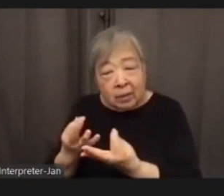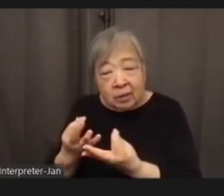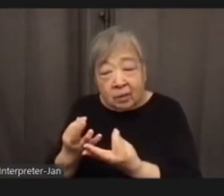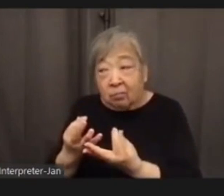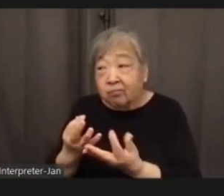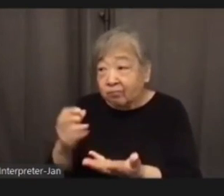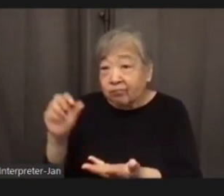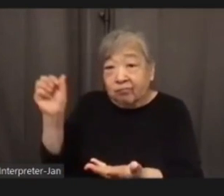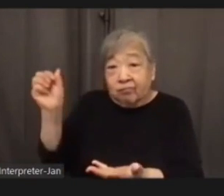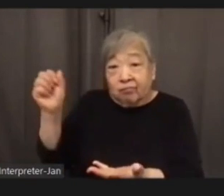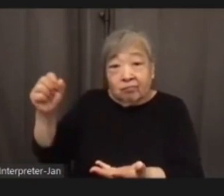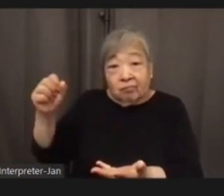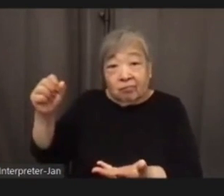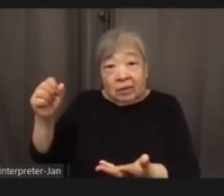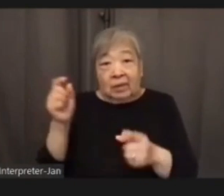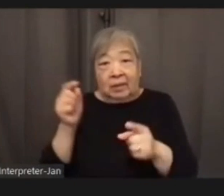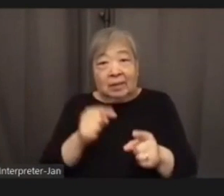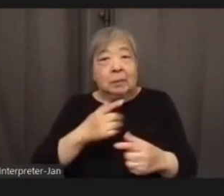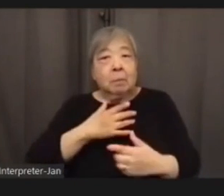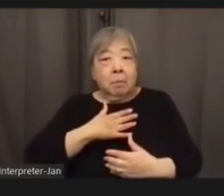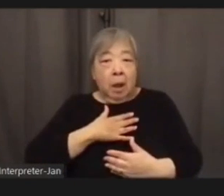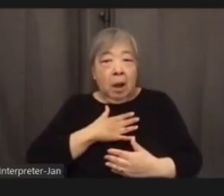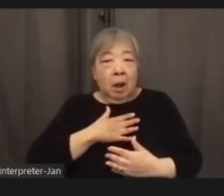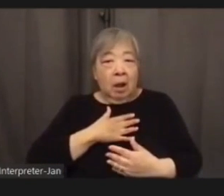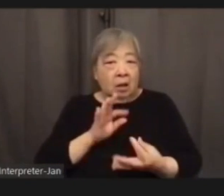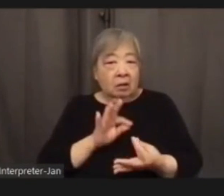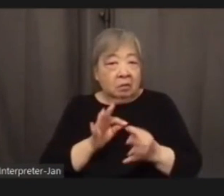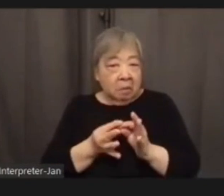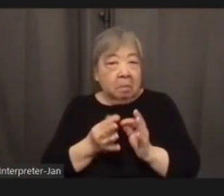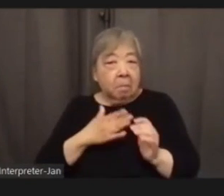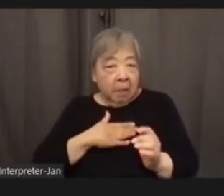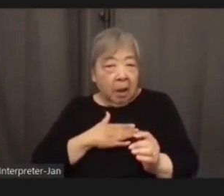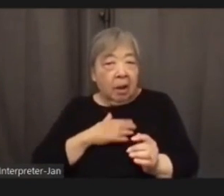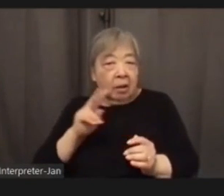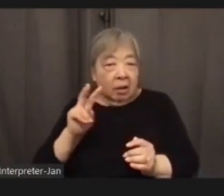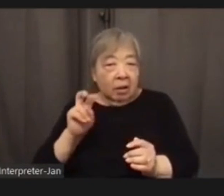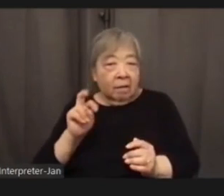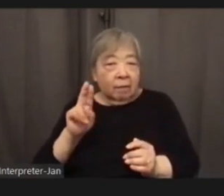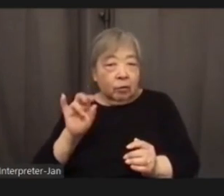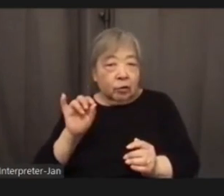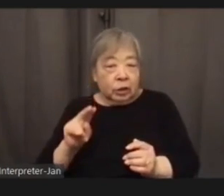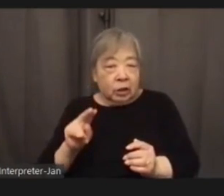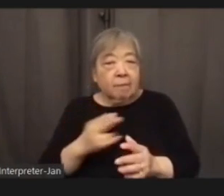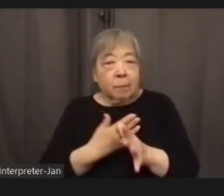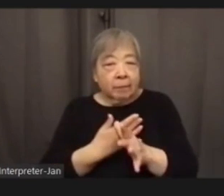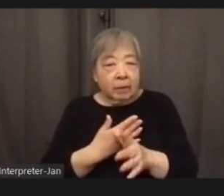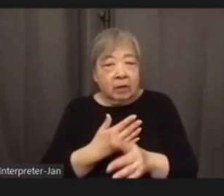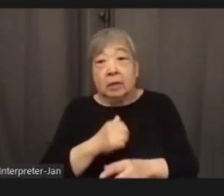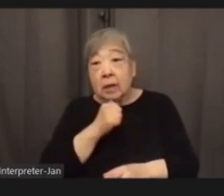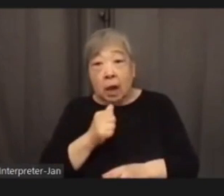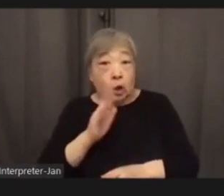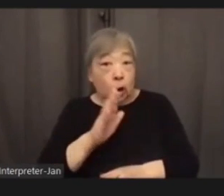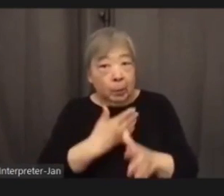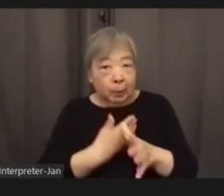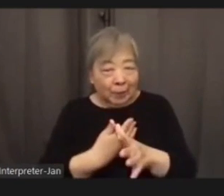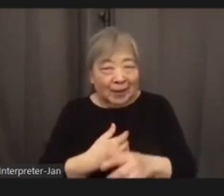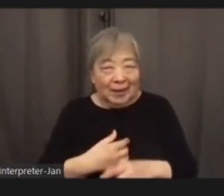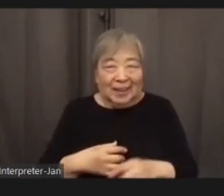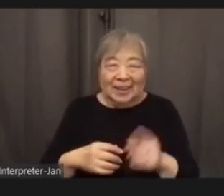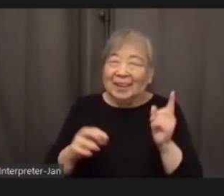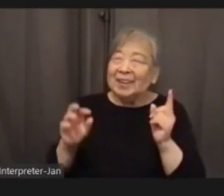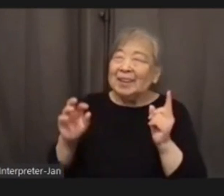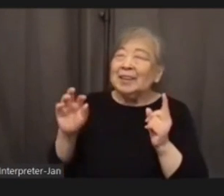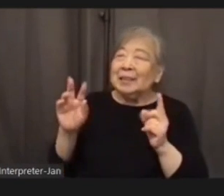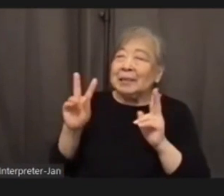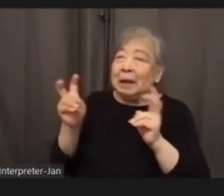is my version of Butterfly, Not Your Butterfly. Not Your Butterfly. Also the title of